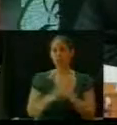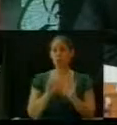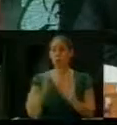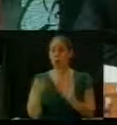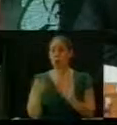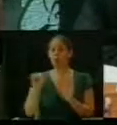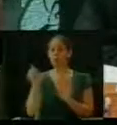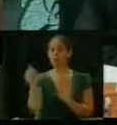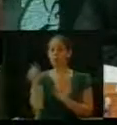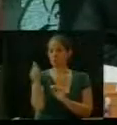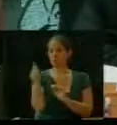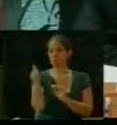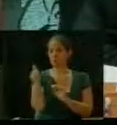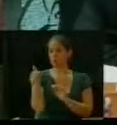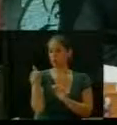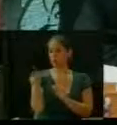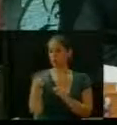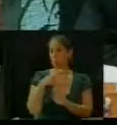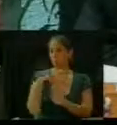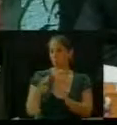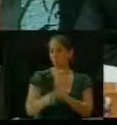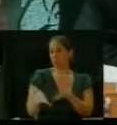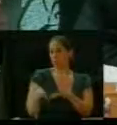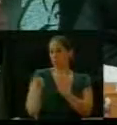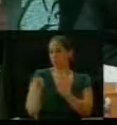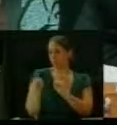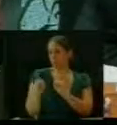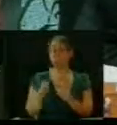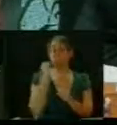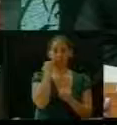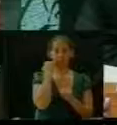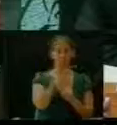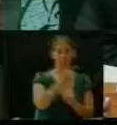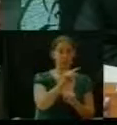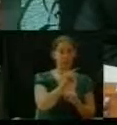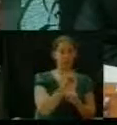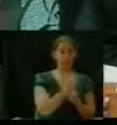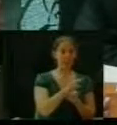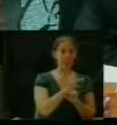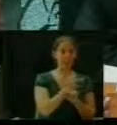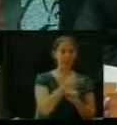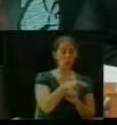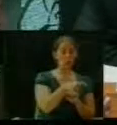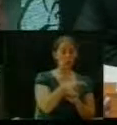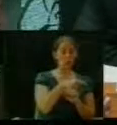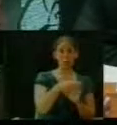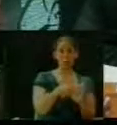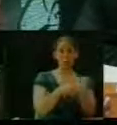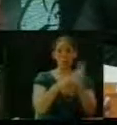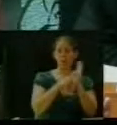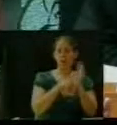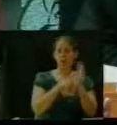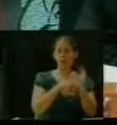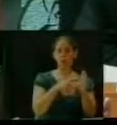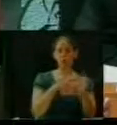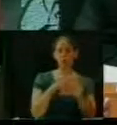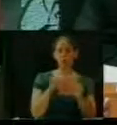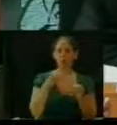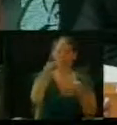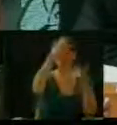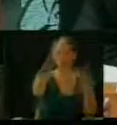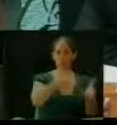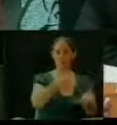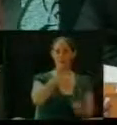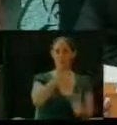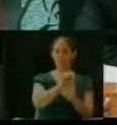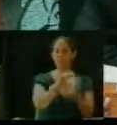you have adopted a policy of your own. If you've adopted the CTAS policy, all you were required to do was to notify the state that